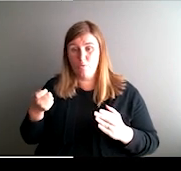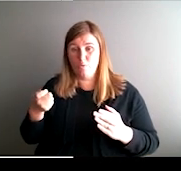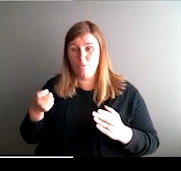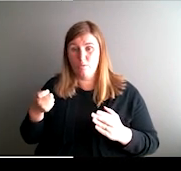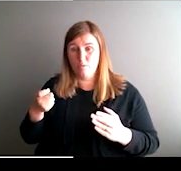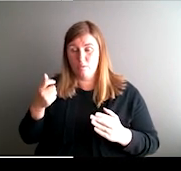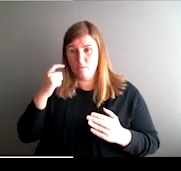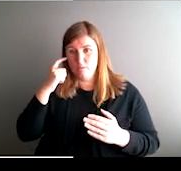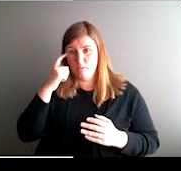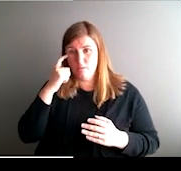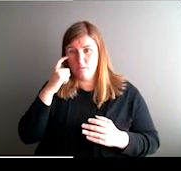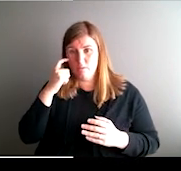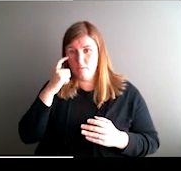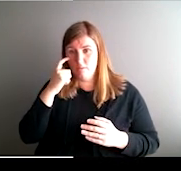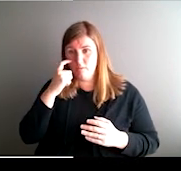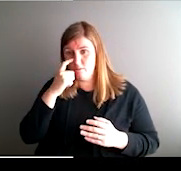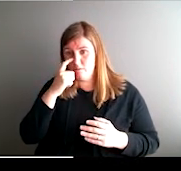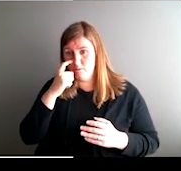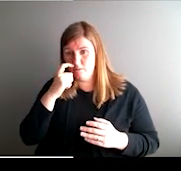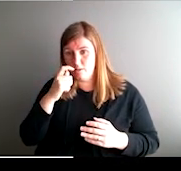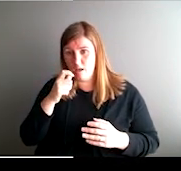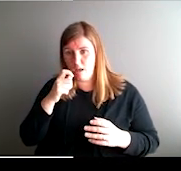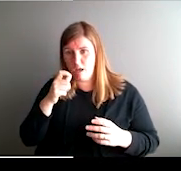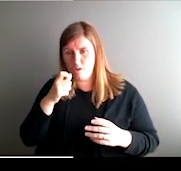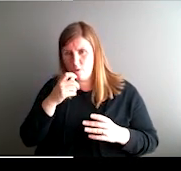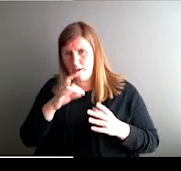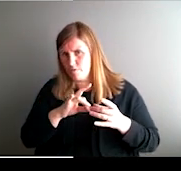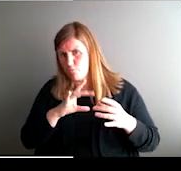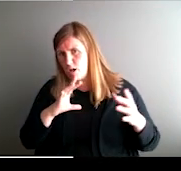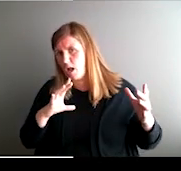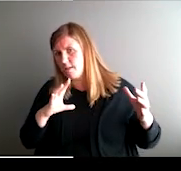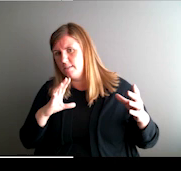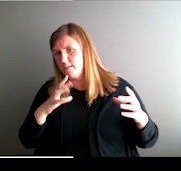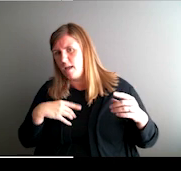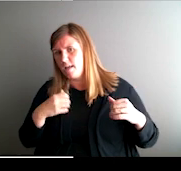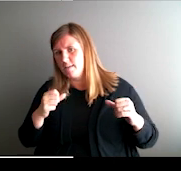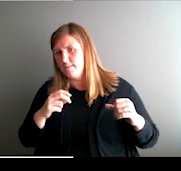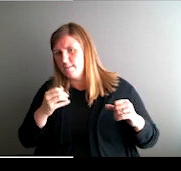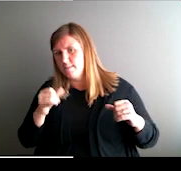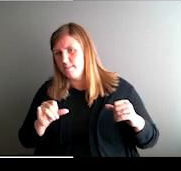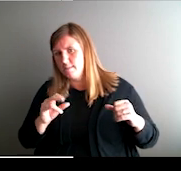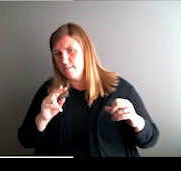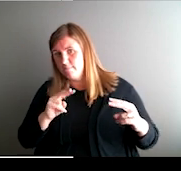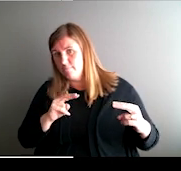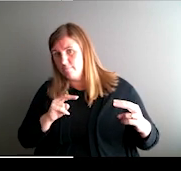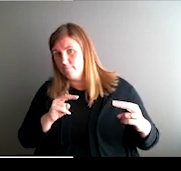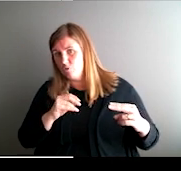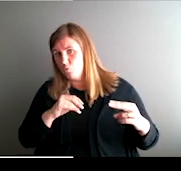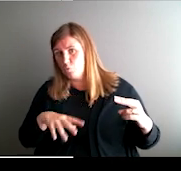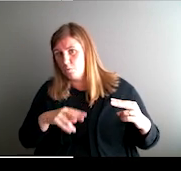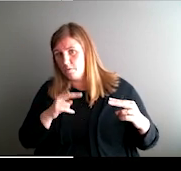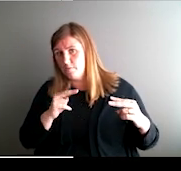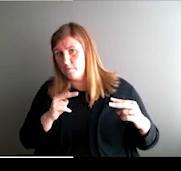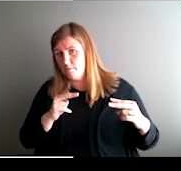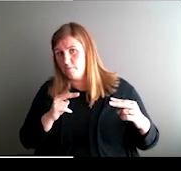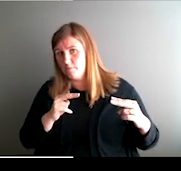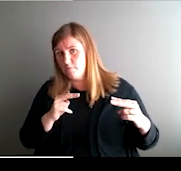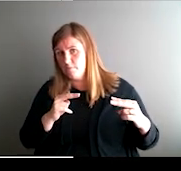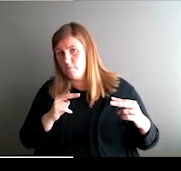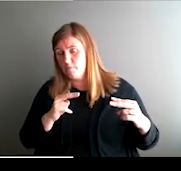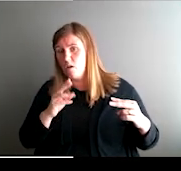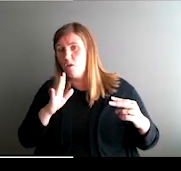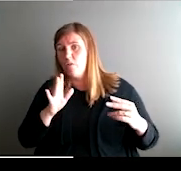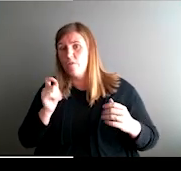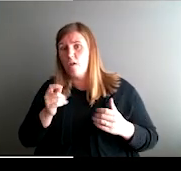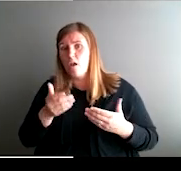object, I don't have to break eye contact with you. I can still keep an eye on the student. The